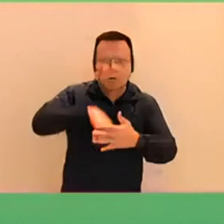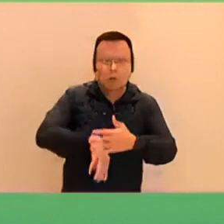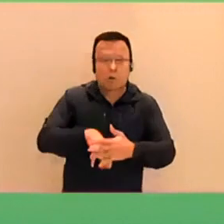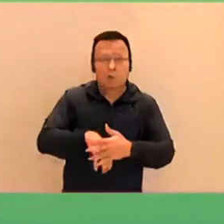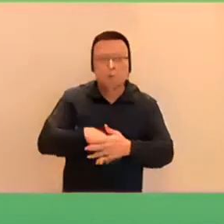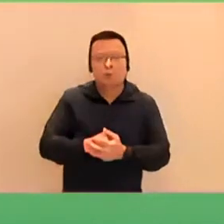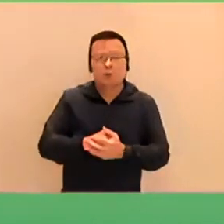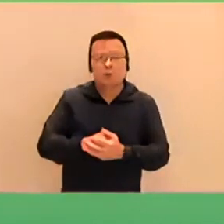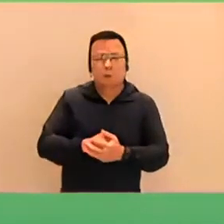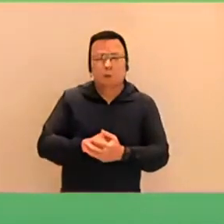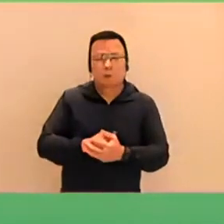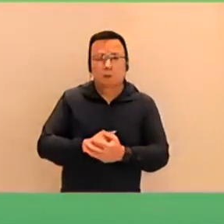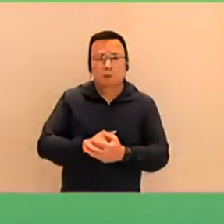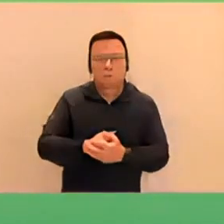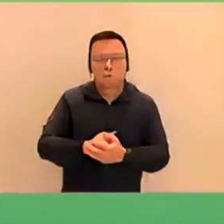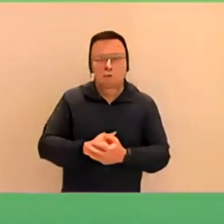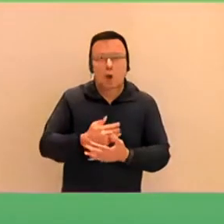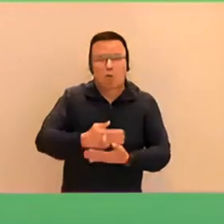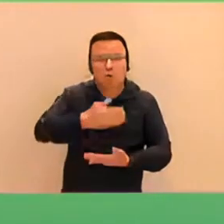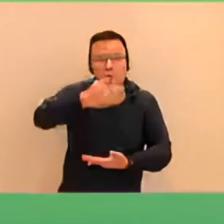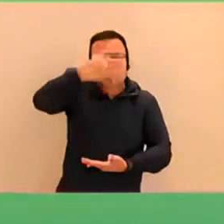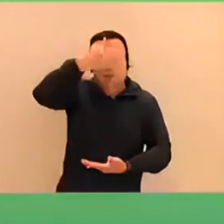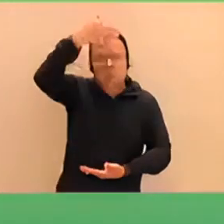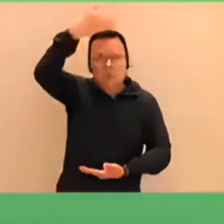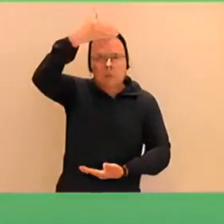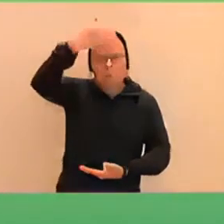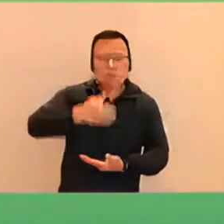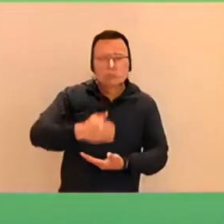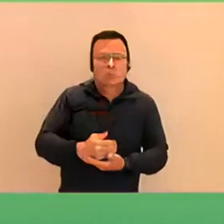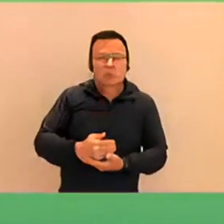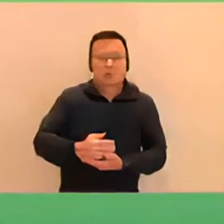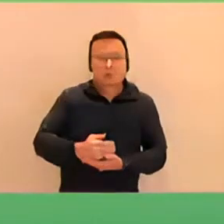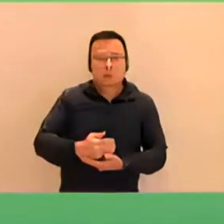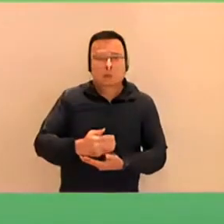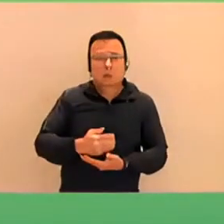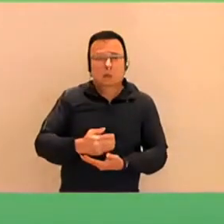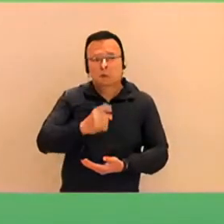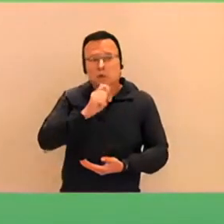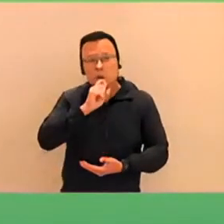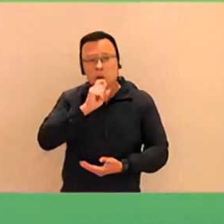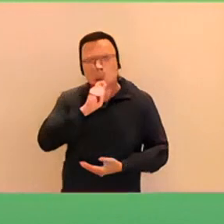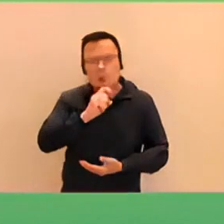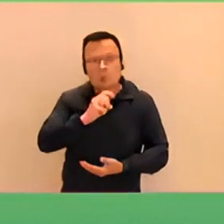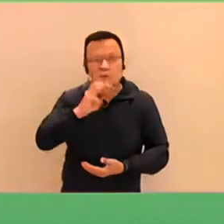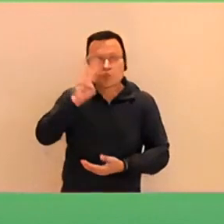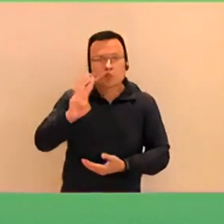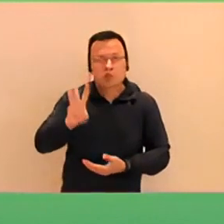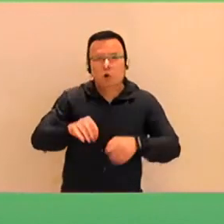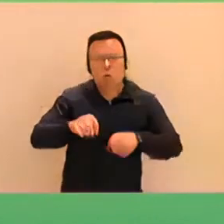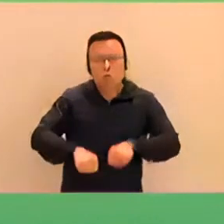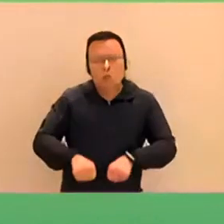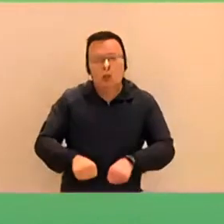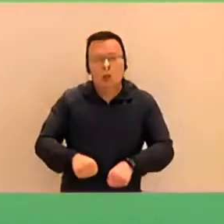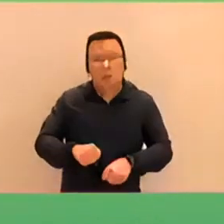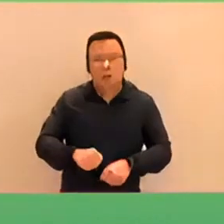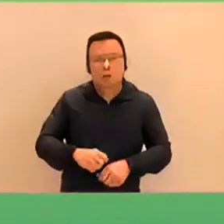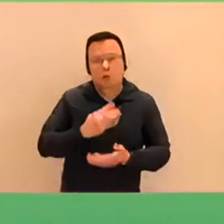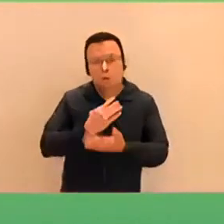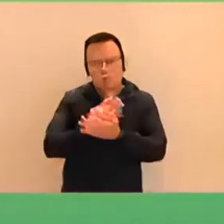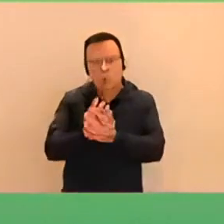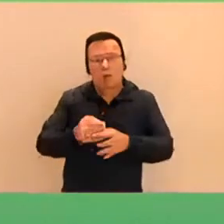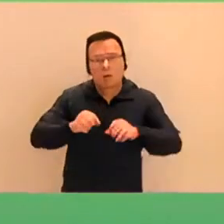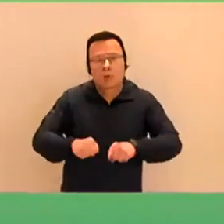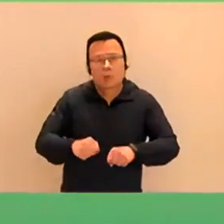have ice storage systems, so they have glycol pumps, they have primary pump, secondary pump, they have heat exchanger, they have everything.